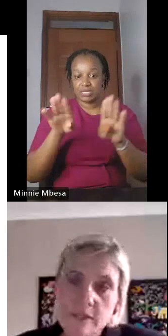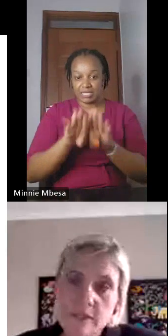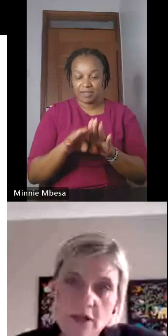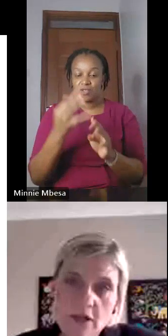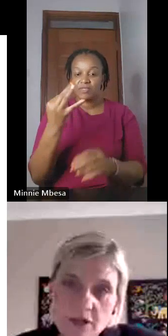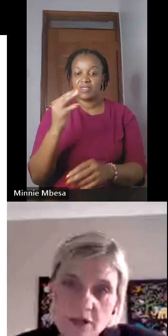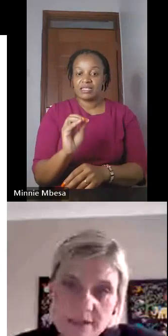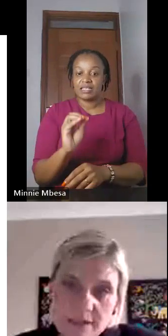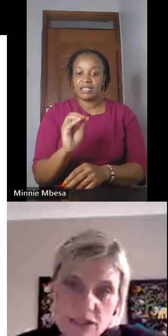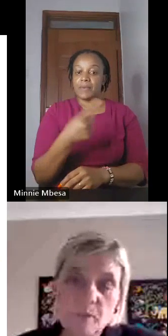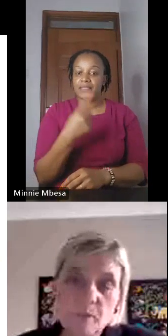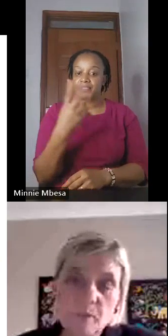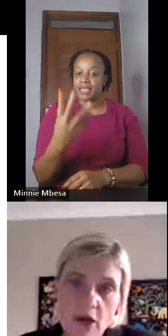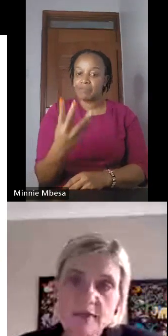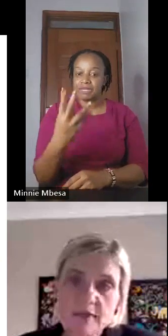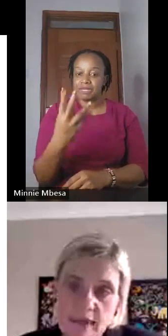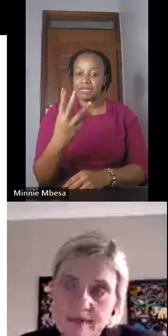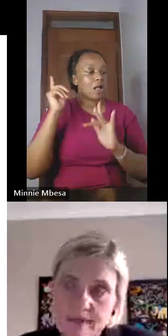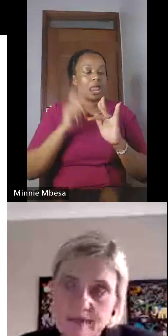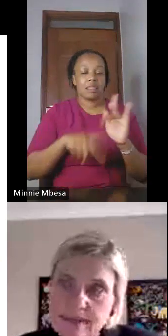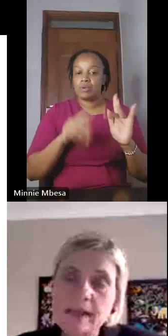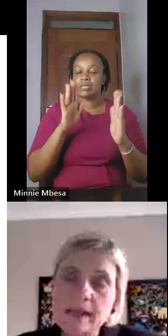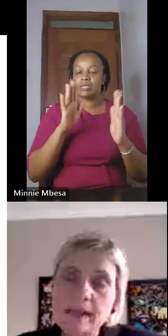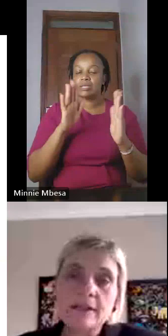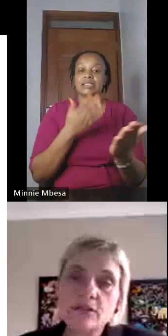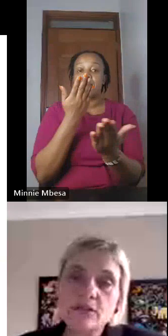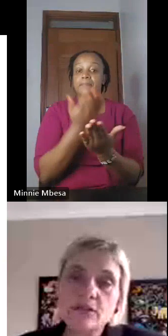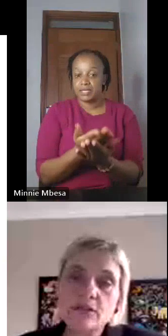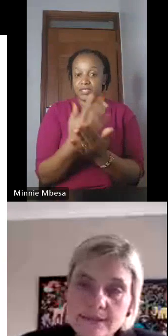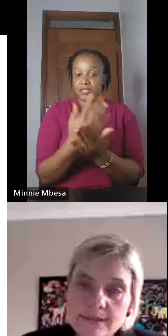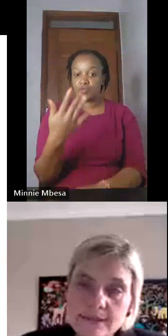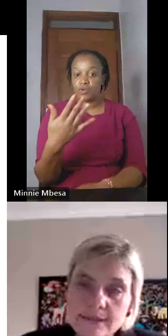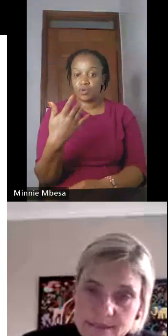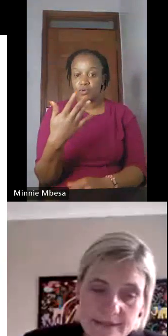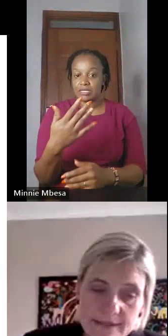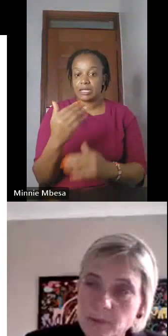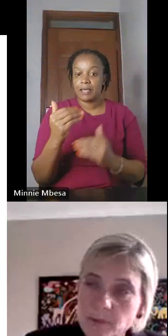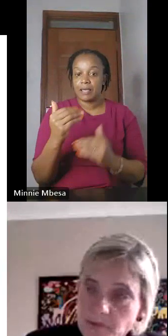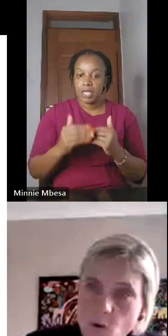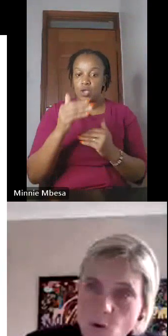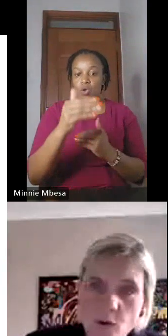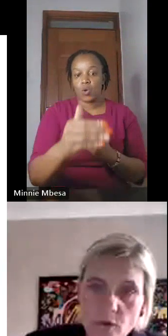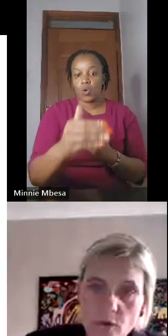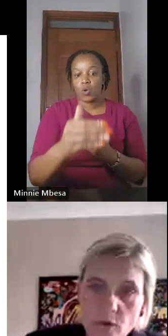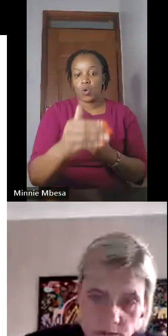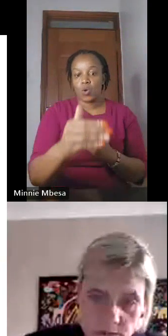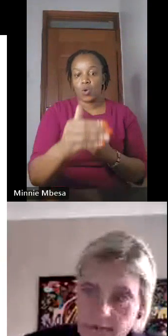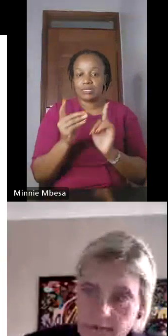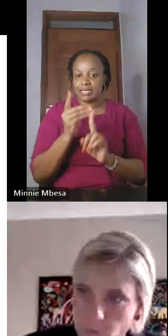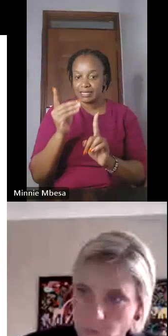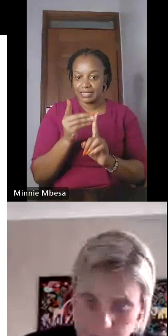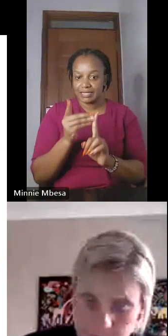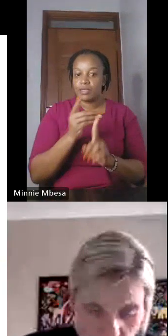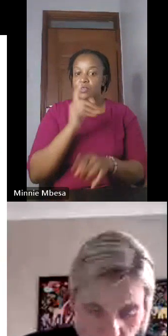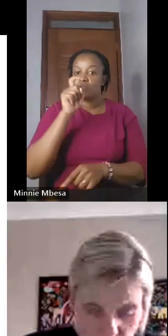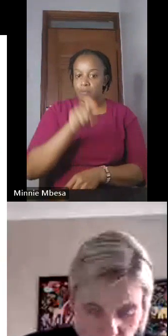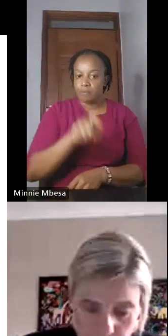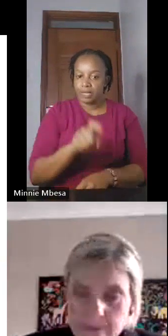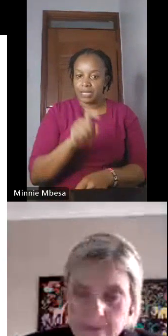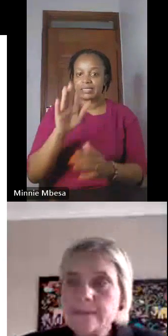to submit documentations beyond that date. And so you must submit it before you apply for